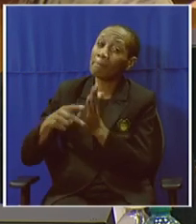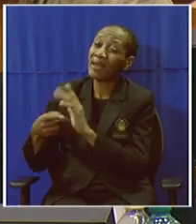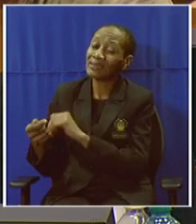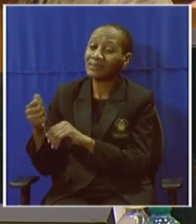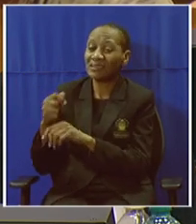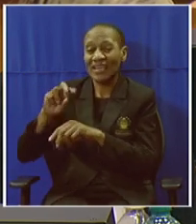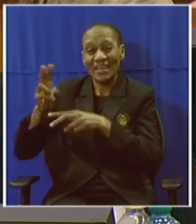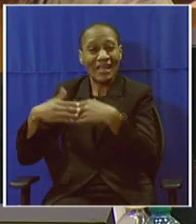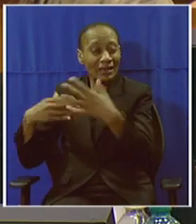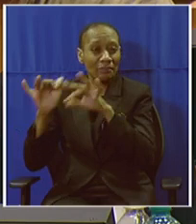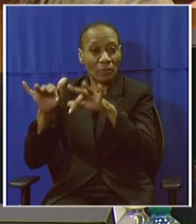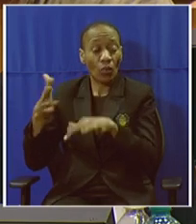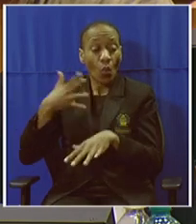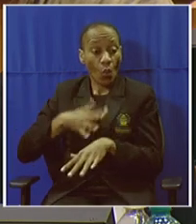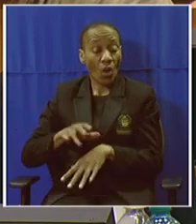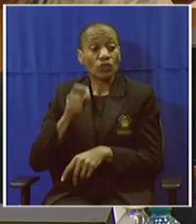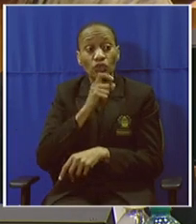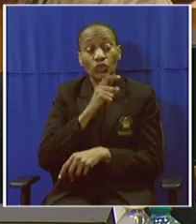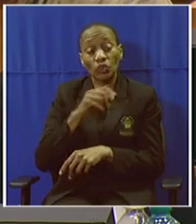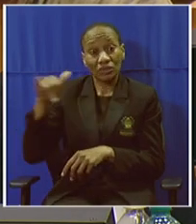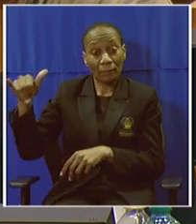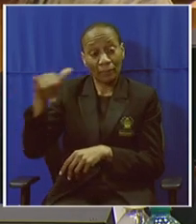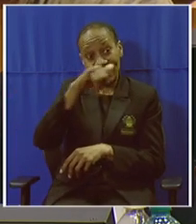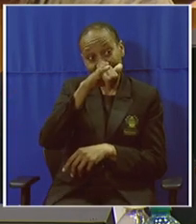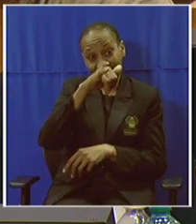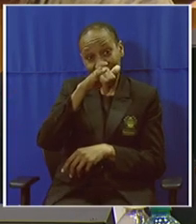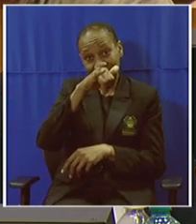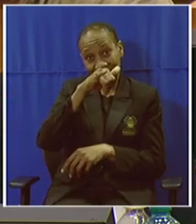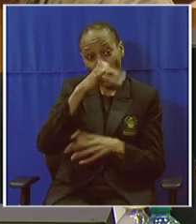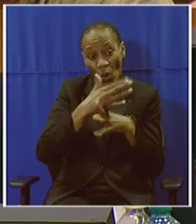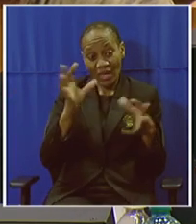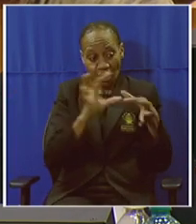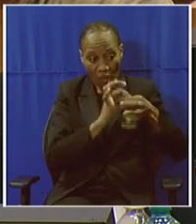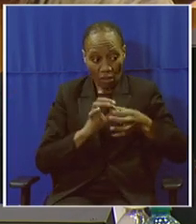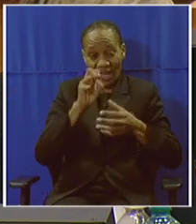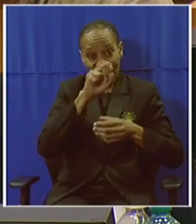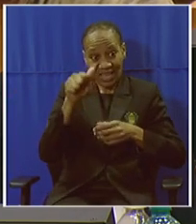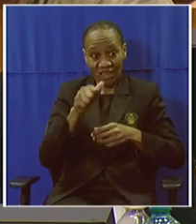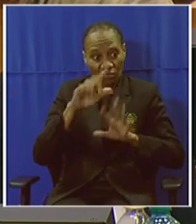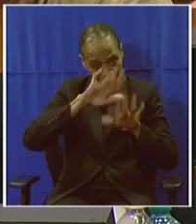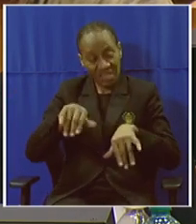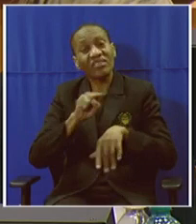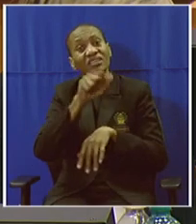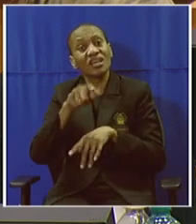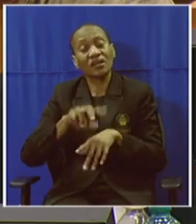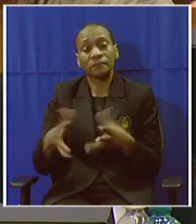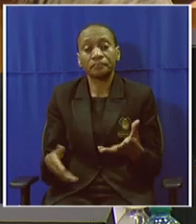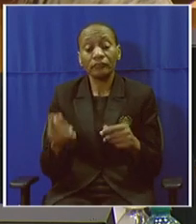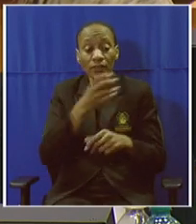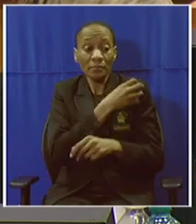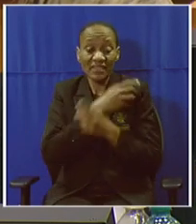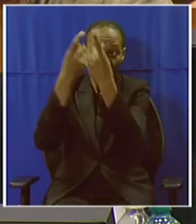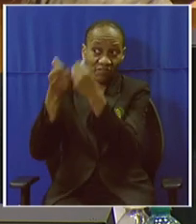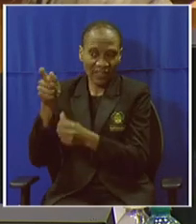all travellers who fly in aircraft serviced by SAA Technical. Minister Tito Mbeni must